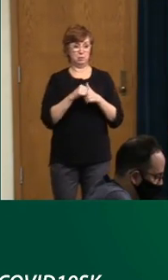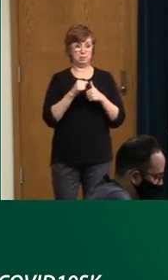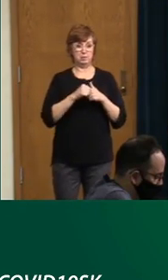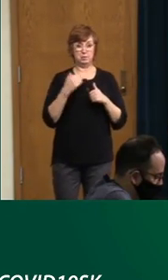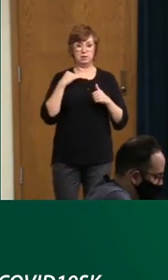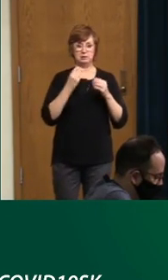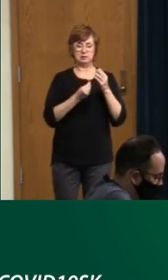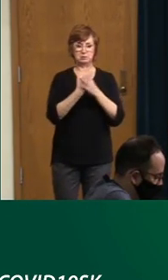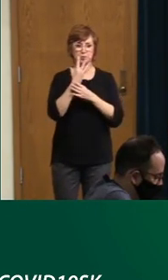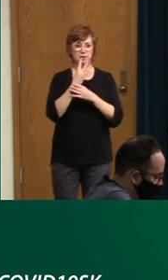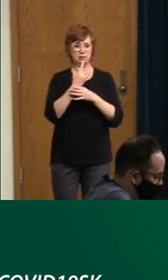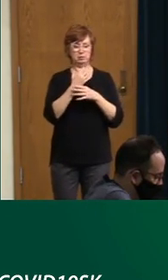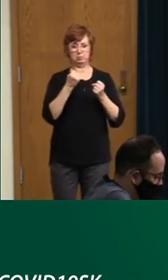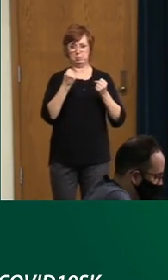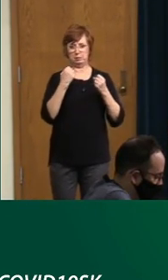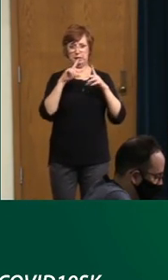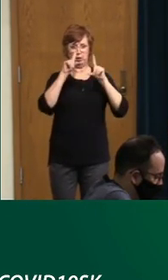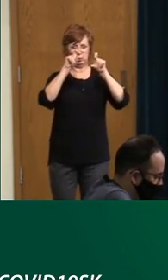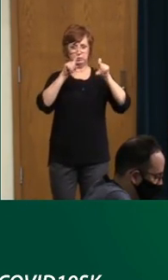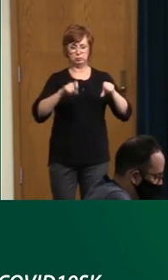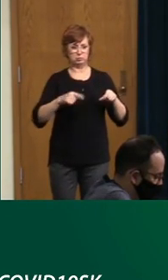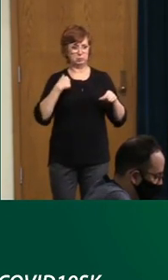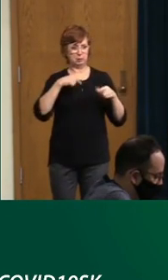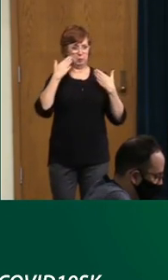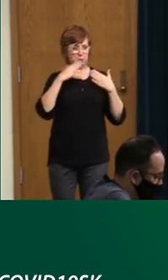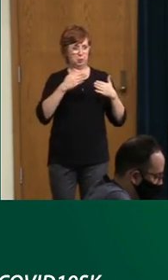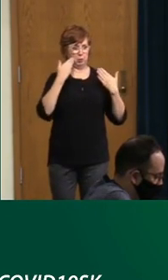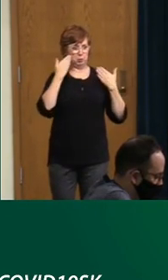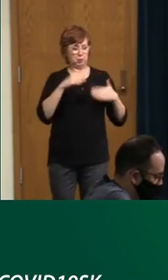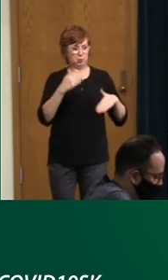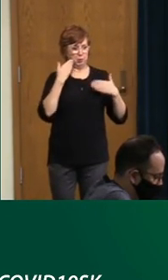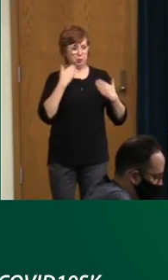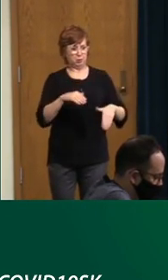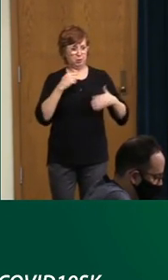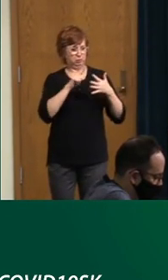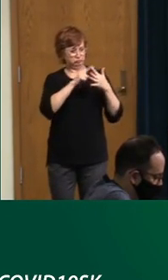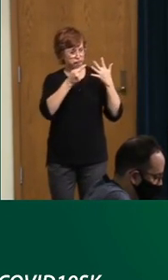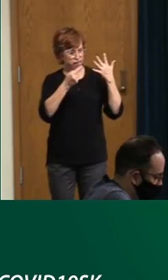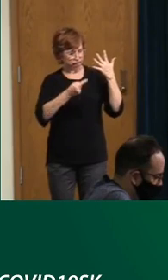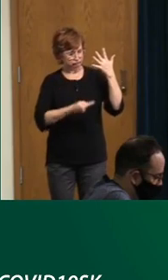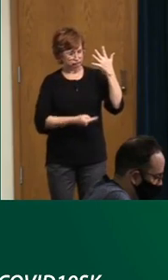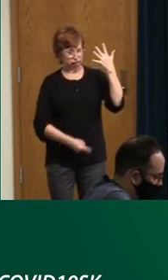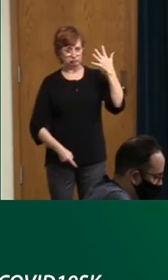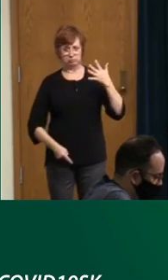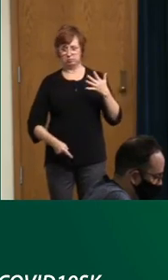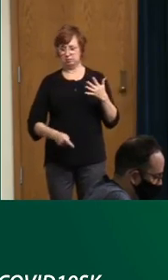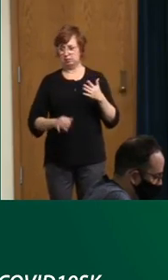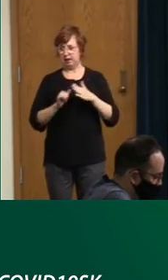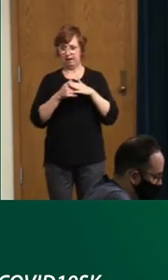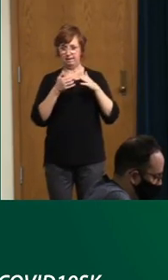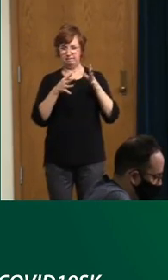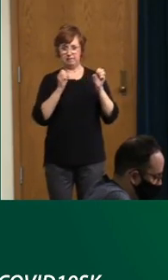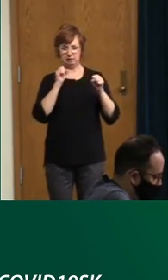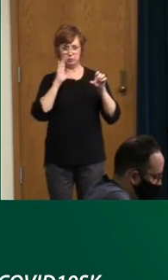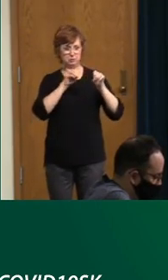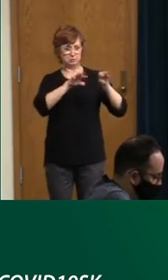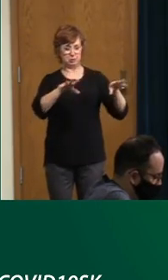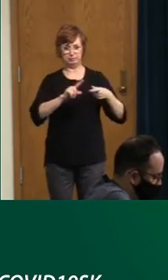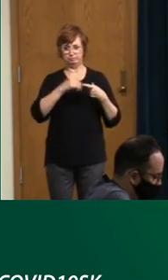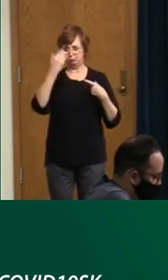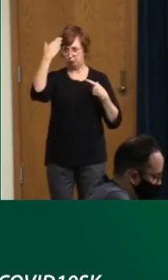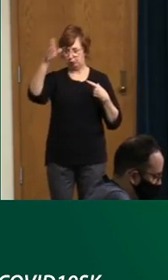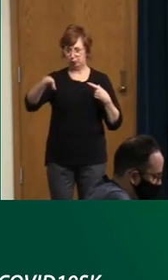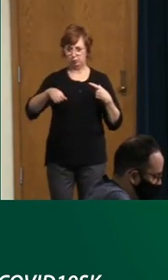springtime, there was a lot of unknowns at that point in time. There was unknowns about how fast we were looking at, as Dr.